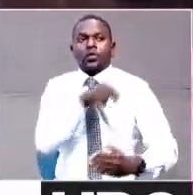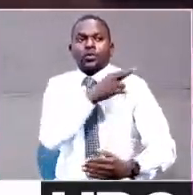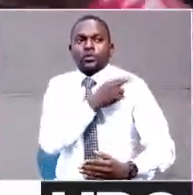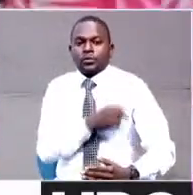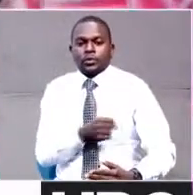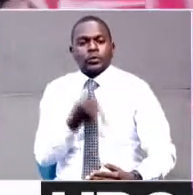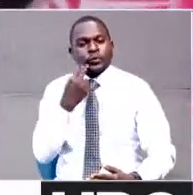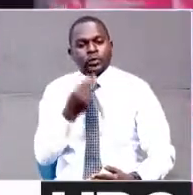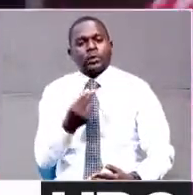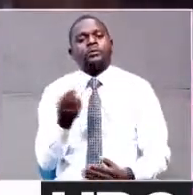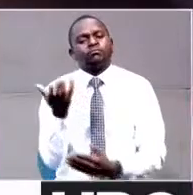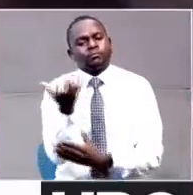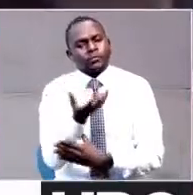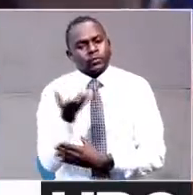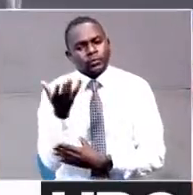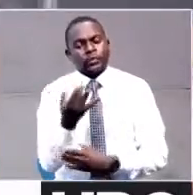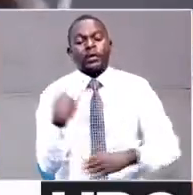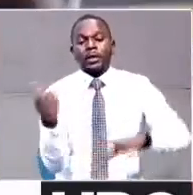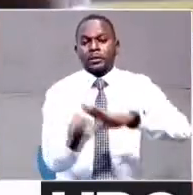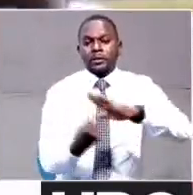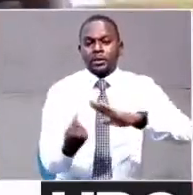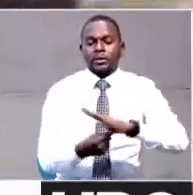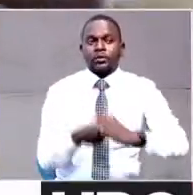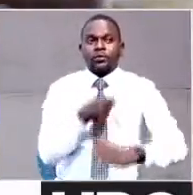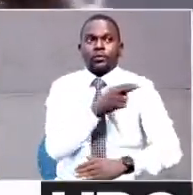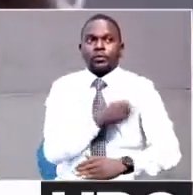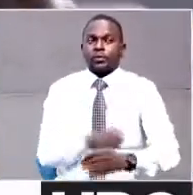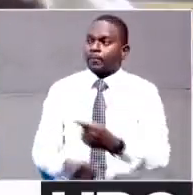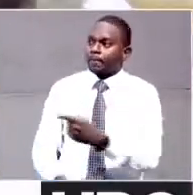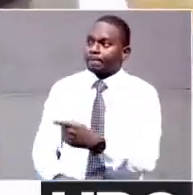service delivery and the status of the hospital.